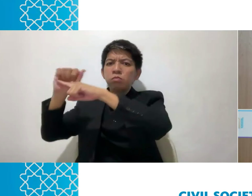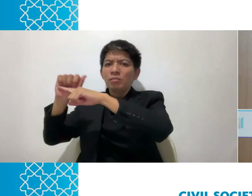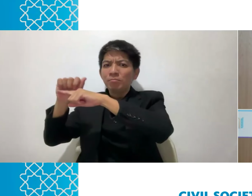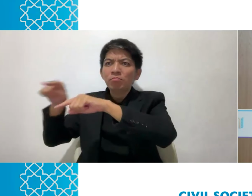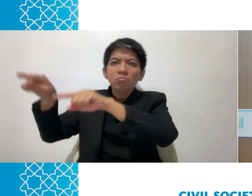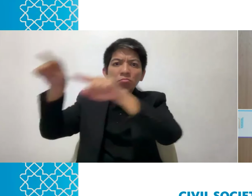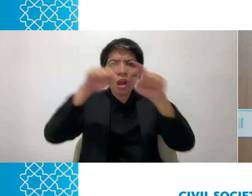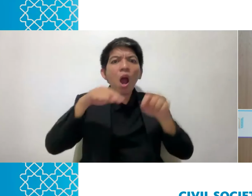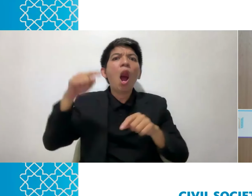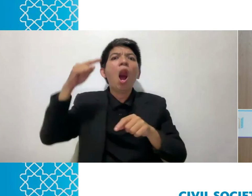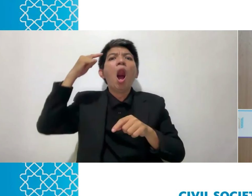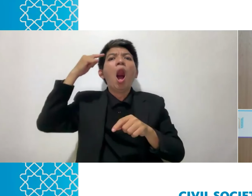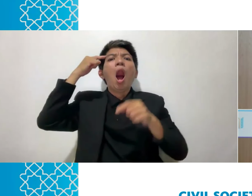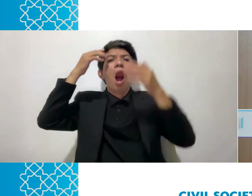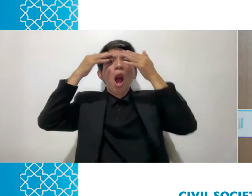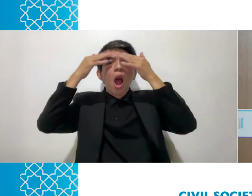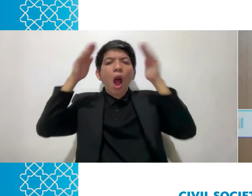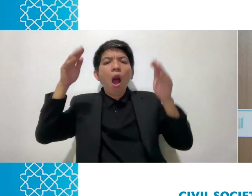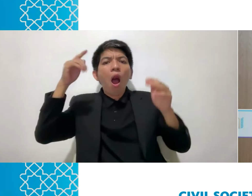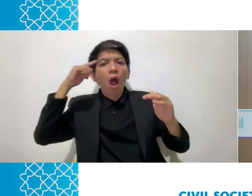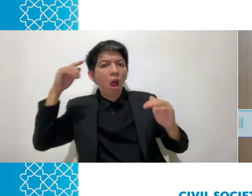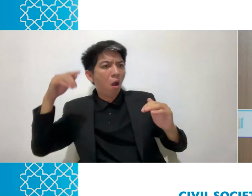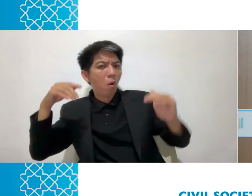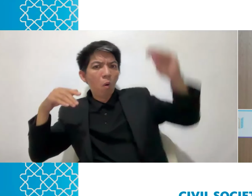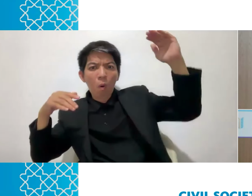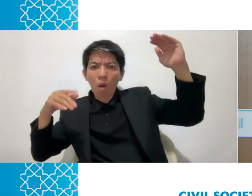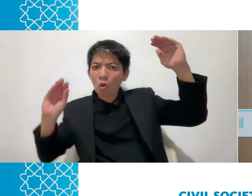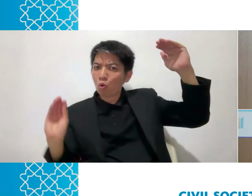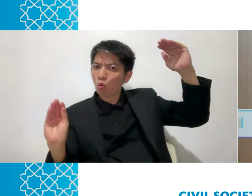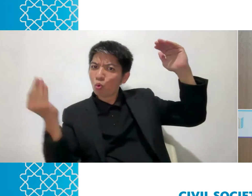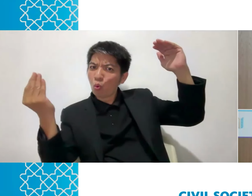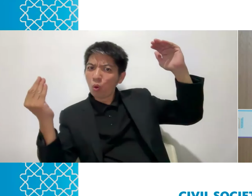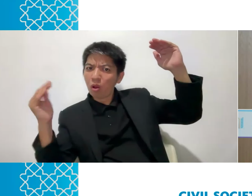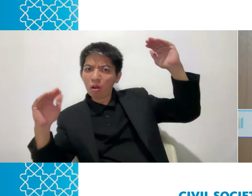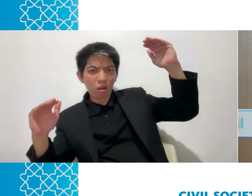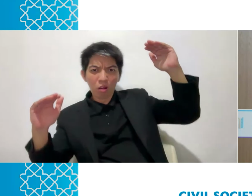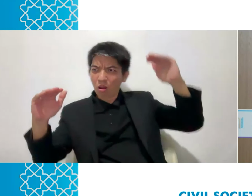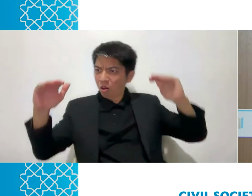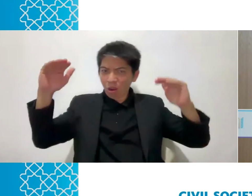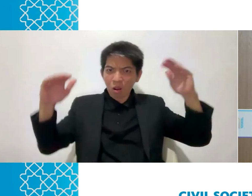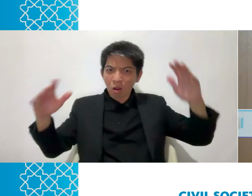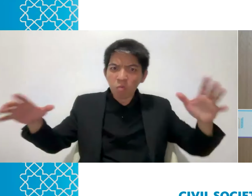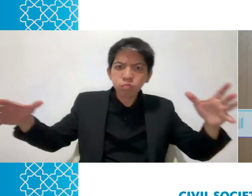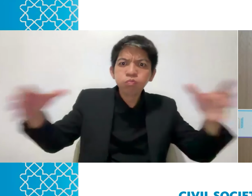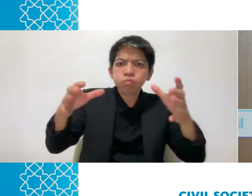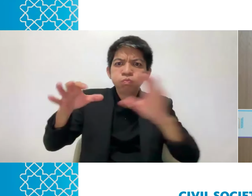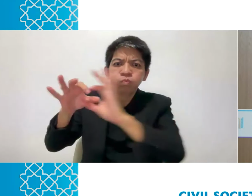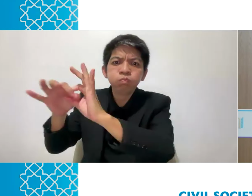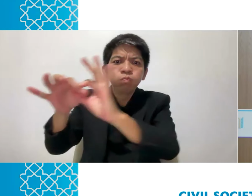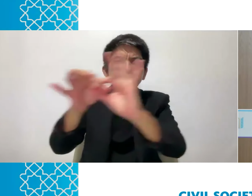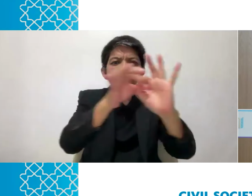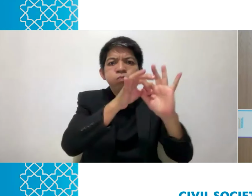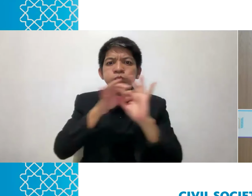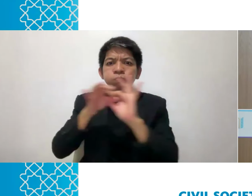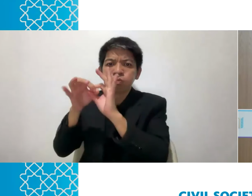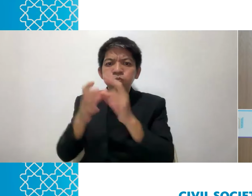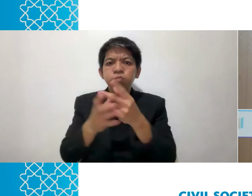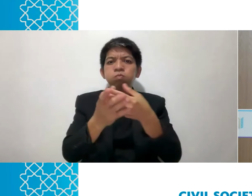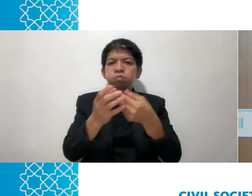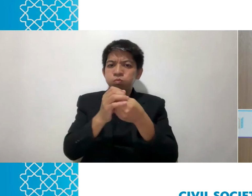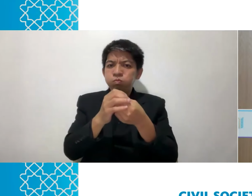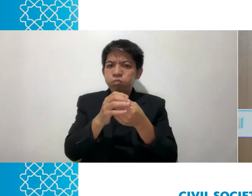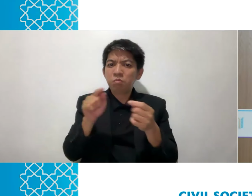look like? How do we measure it? In general, our motto is that there should be nothing about youth without youth. So any programs